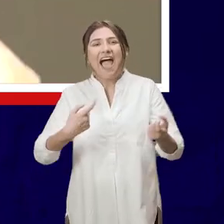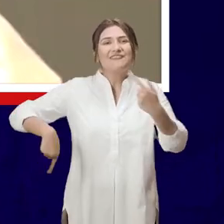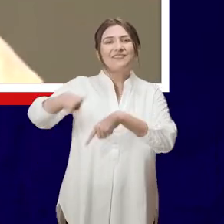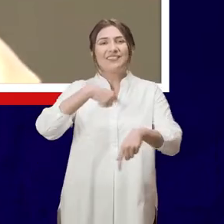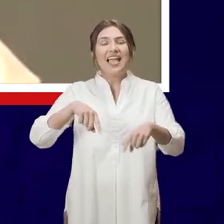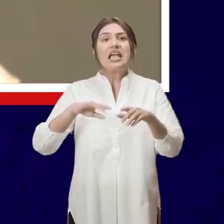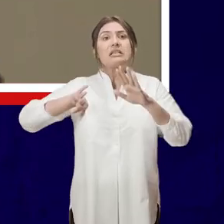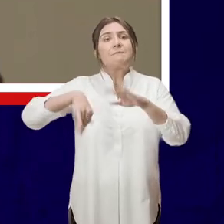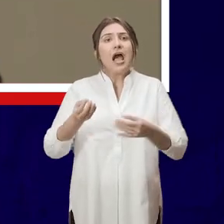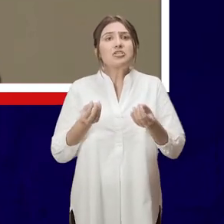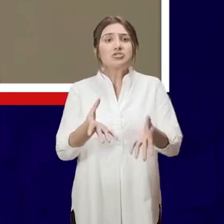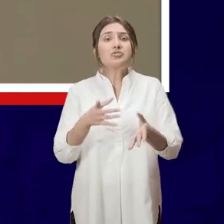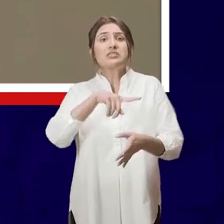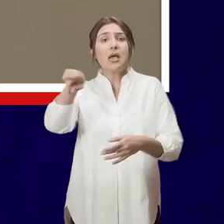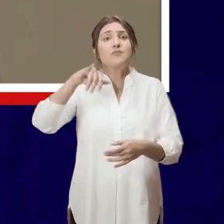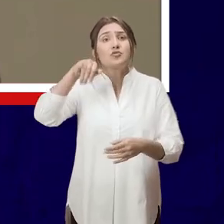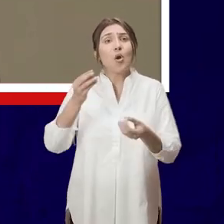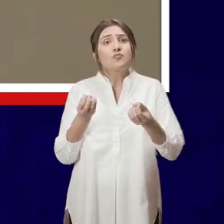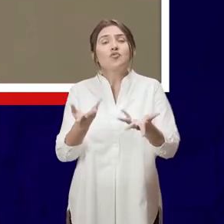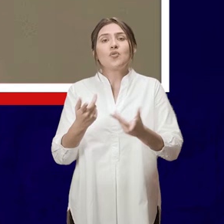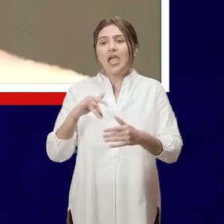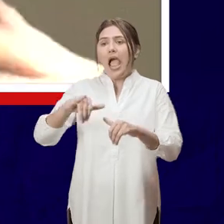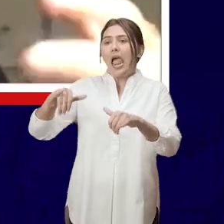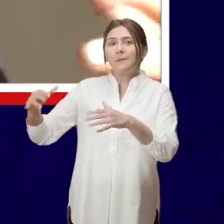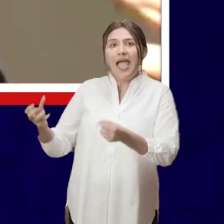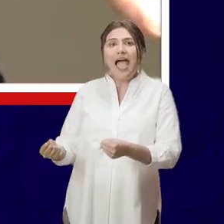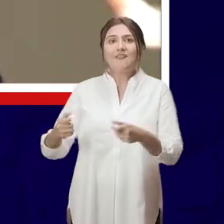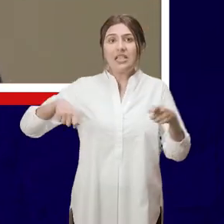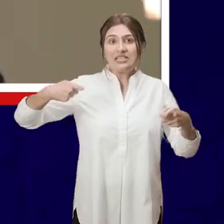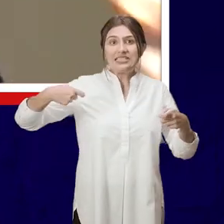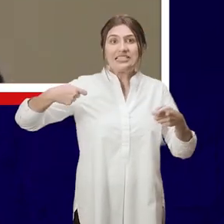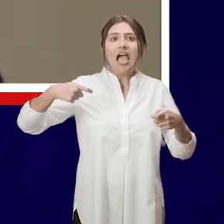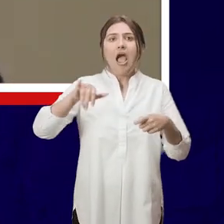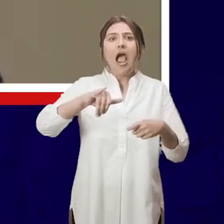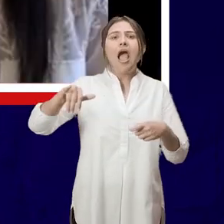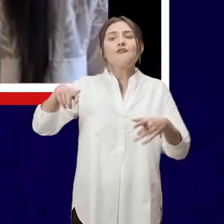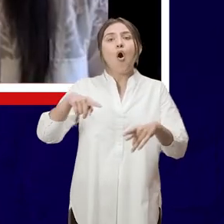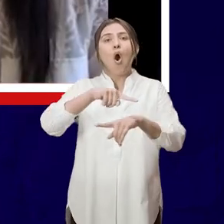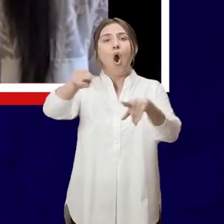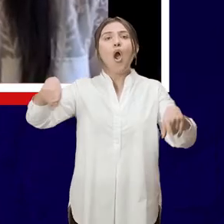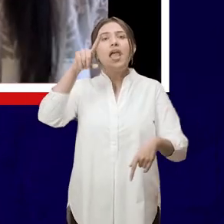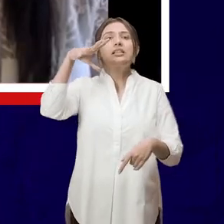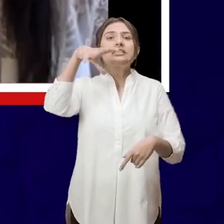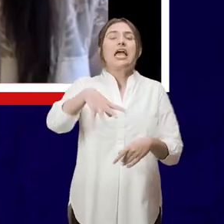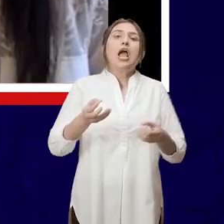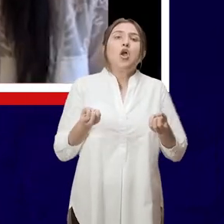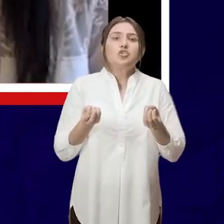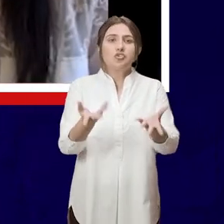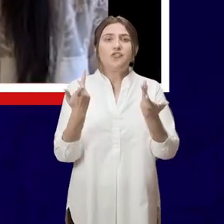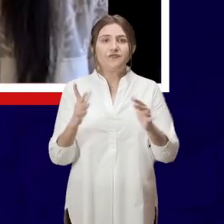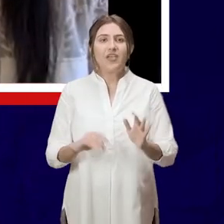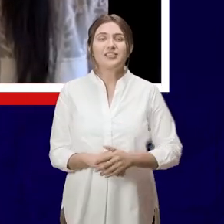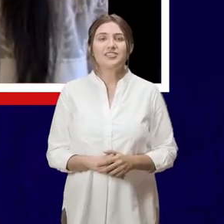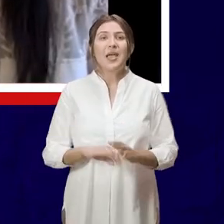as a workplace. So all their sewing, all their making, everything started to happen on that platform. And suddenly, you know, they